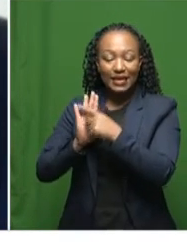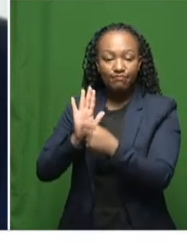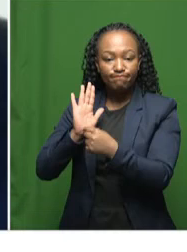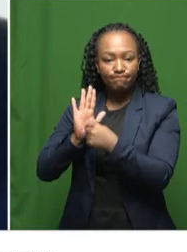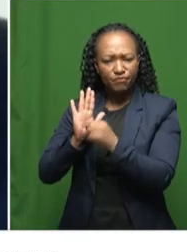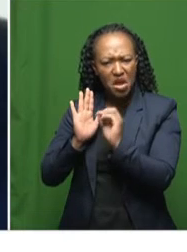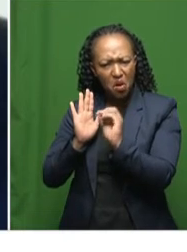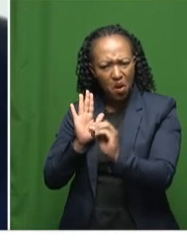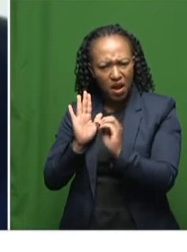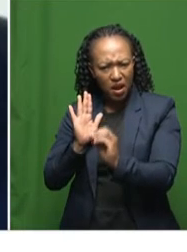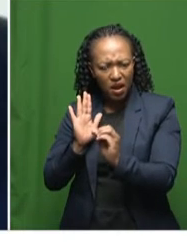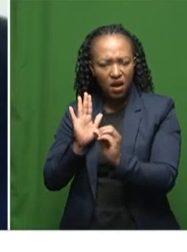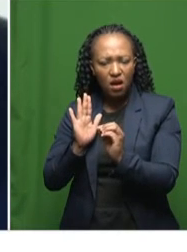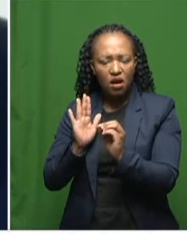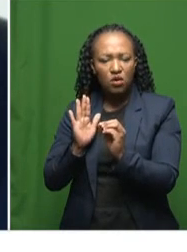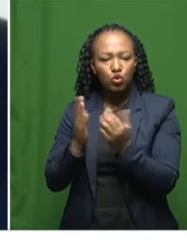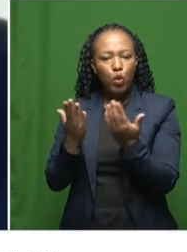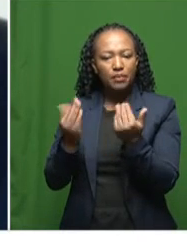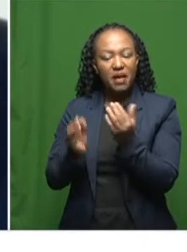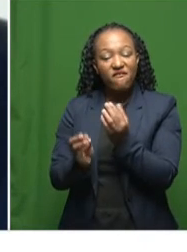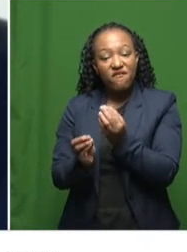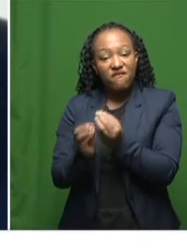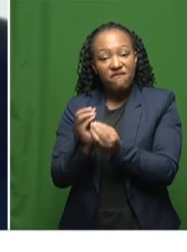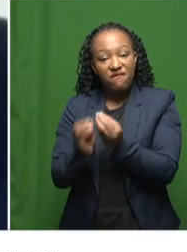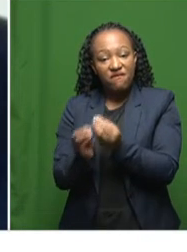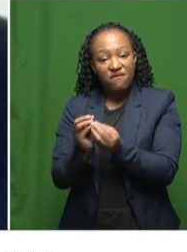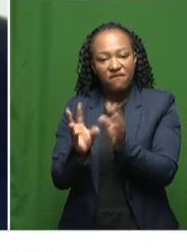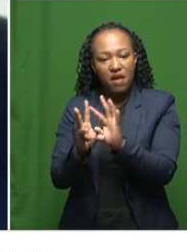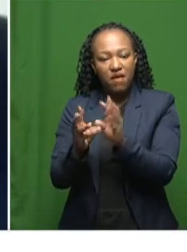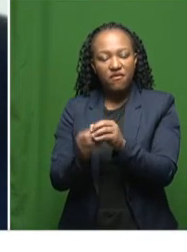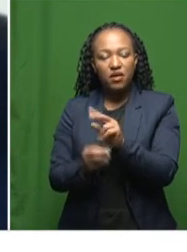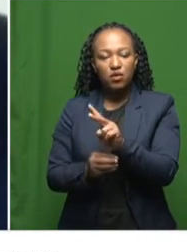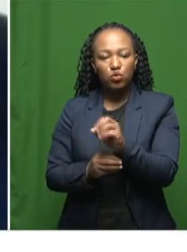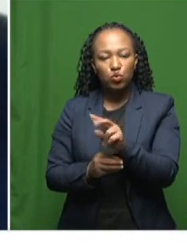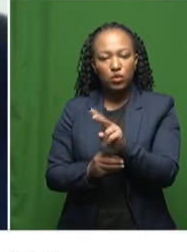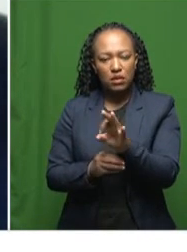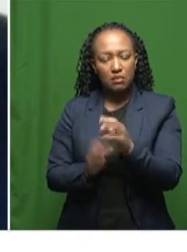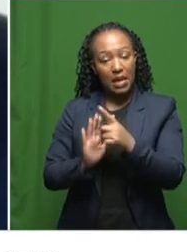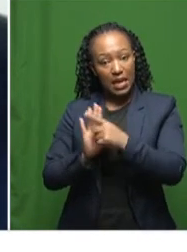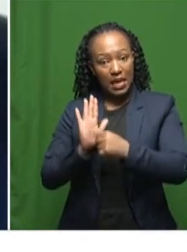expect all of these repairs to have been completed in 2023?